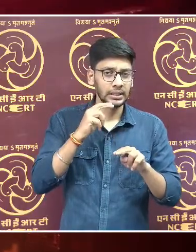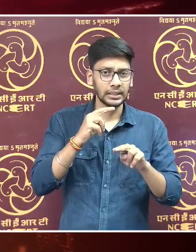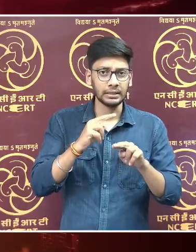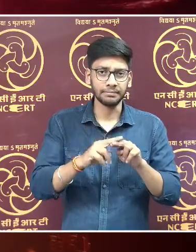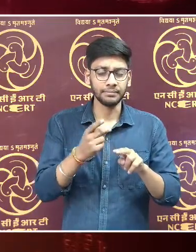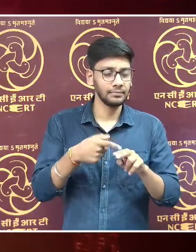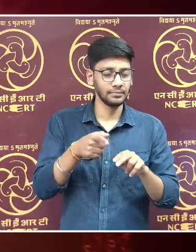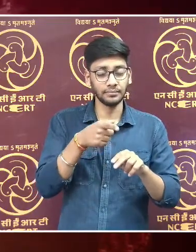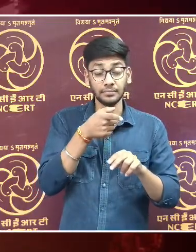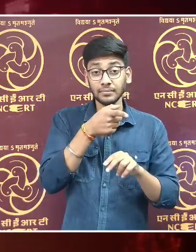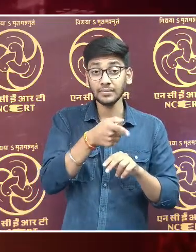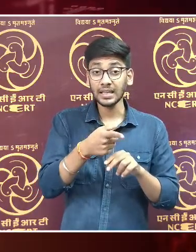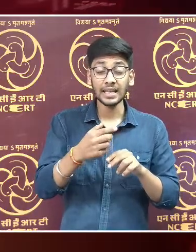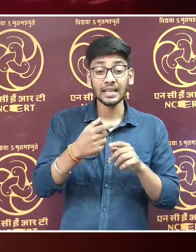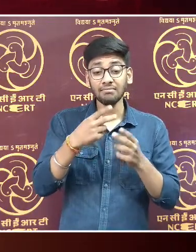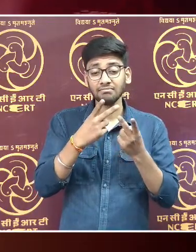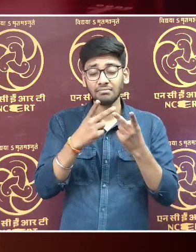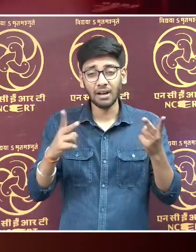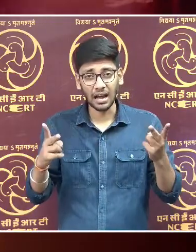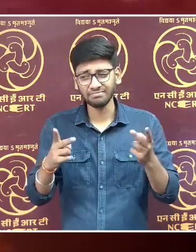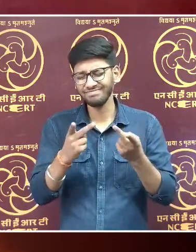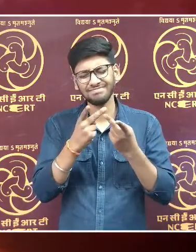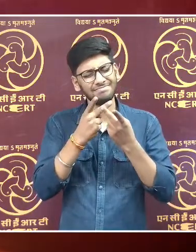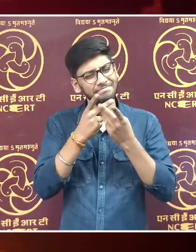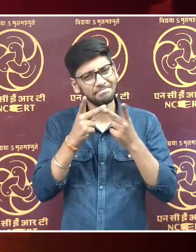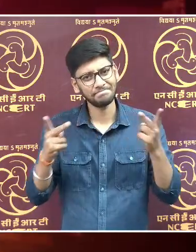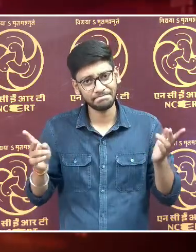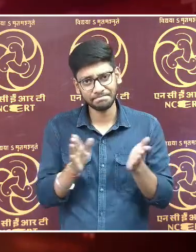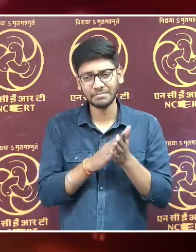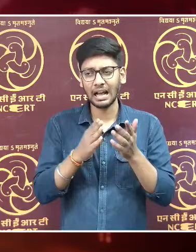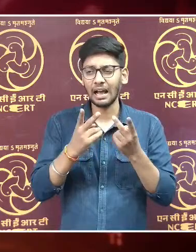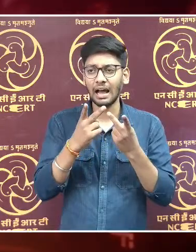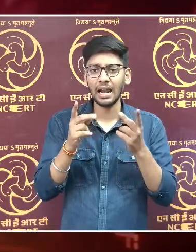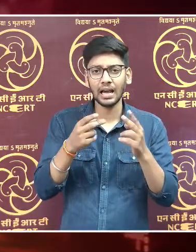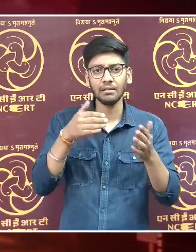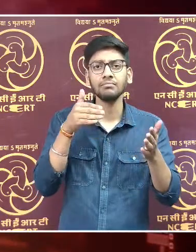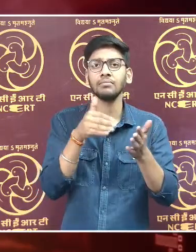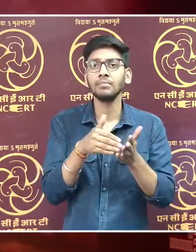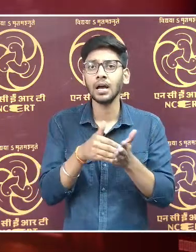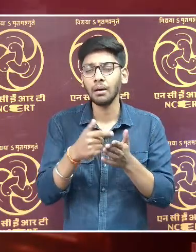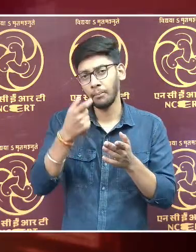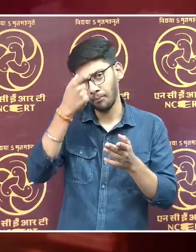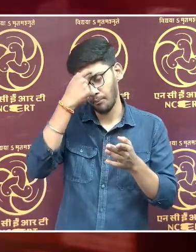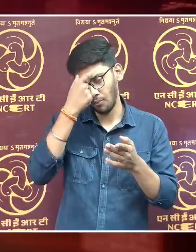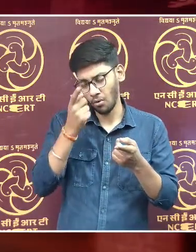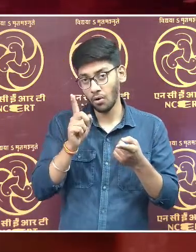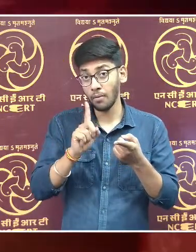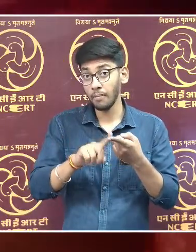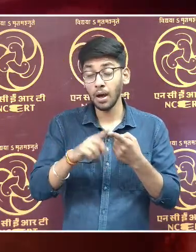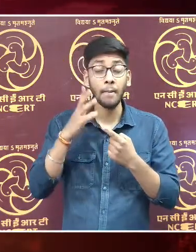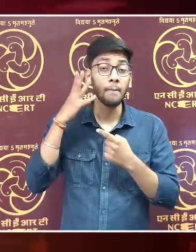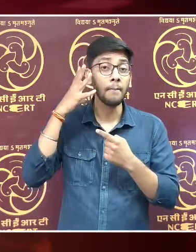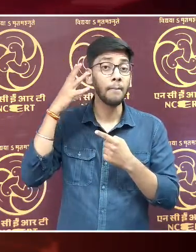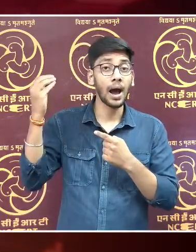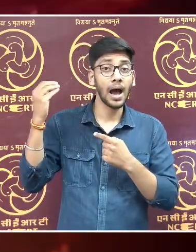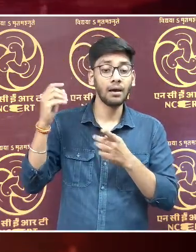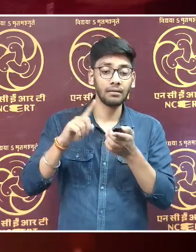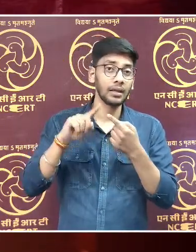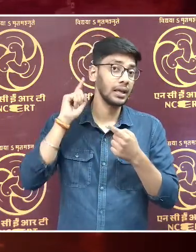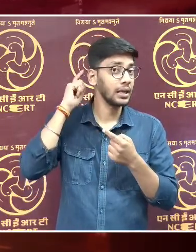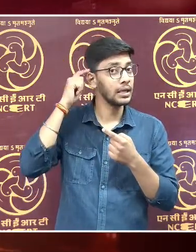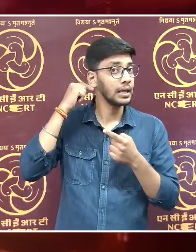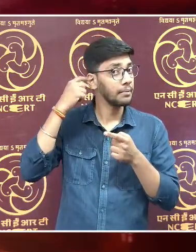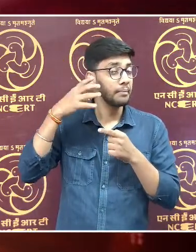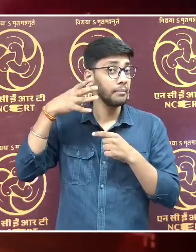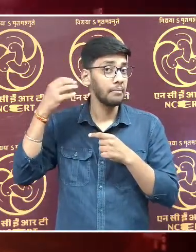all. And this is like big ear, and there are so many deformities that are there in the external ear. Okay, so